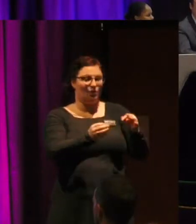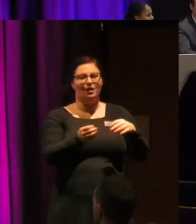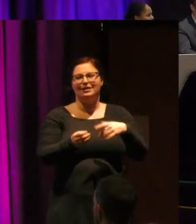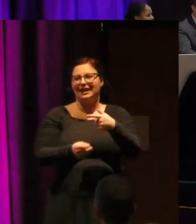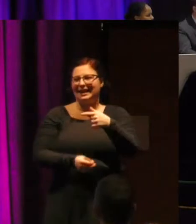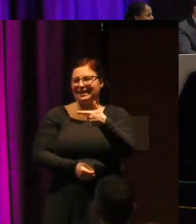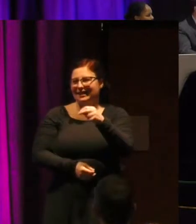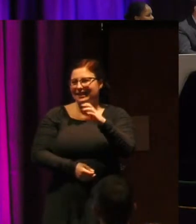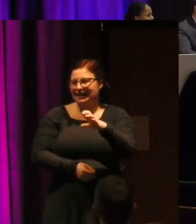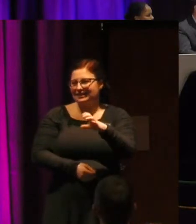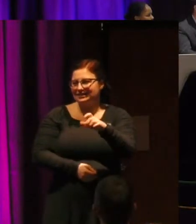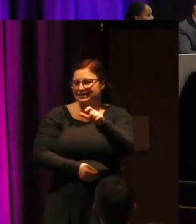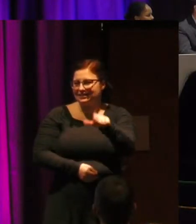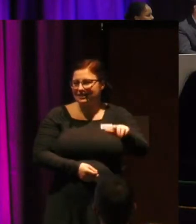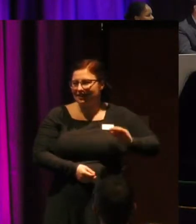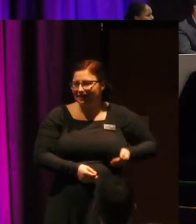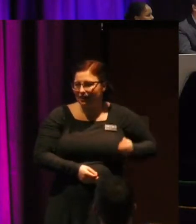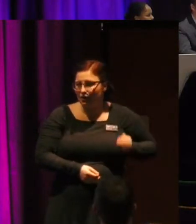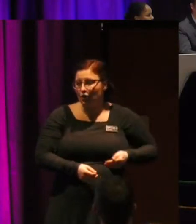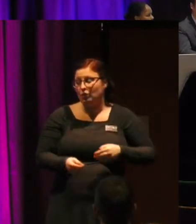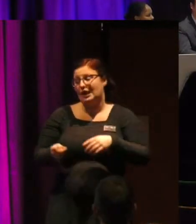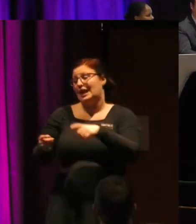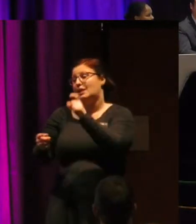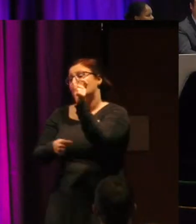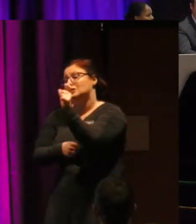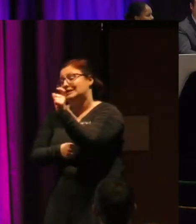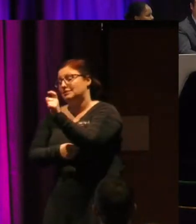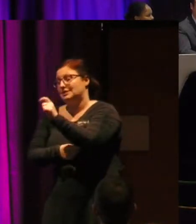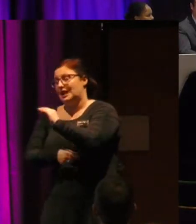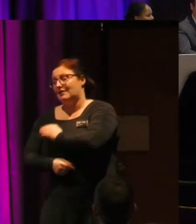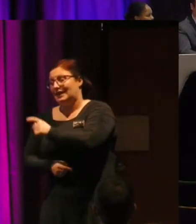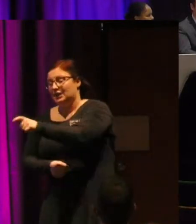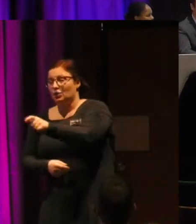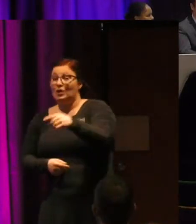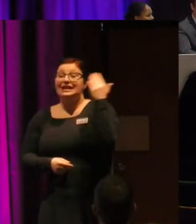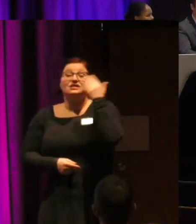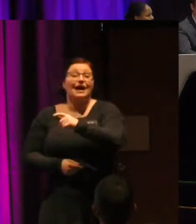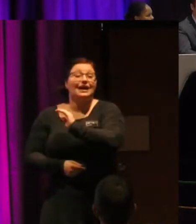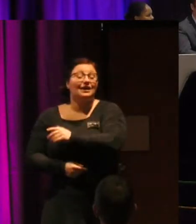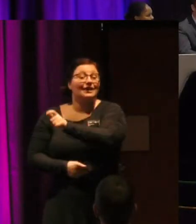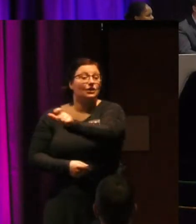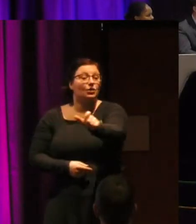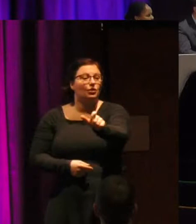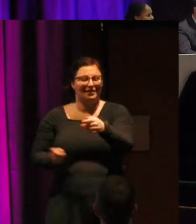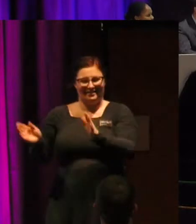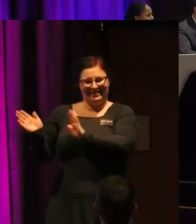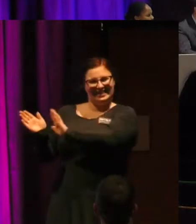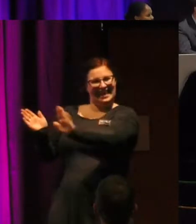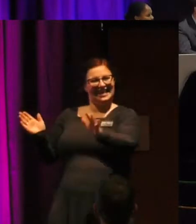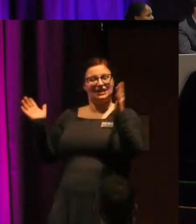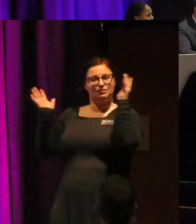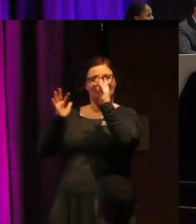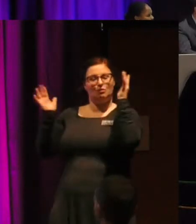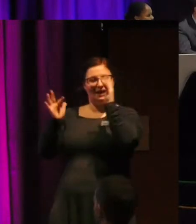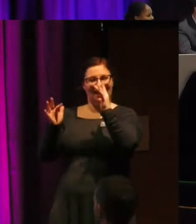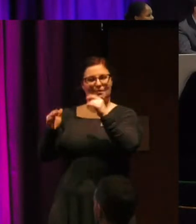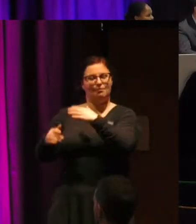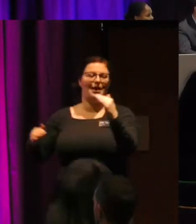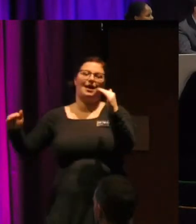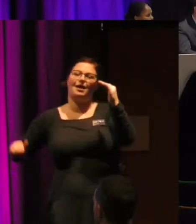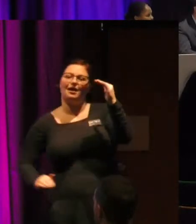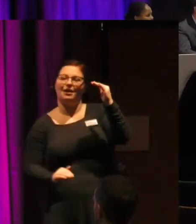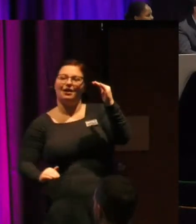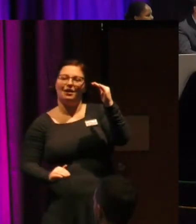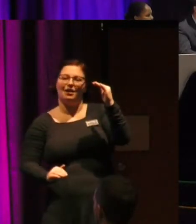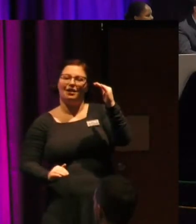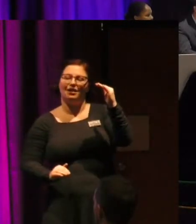women or Muslim women or black women, sometimes their issues are the issues we consider at the end and not the